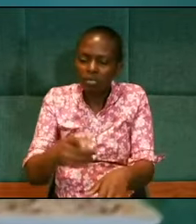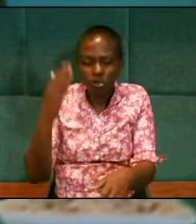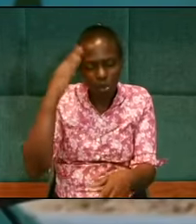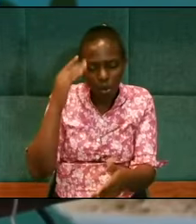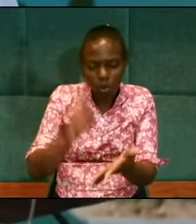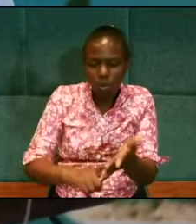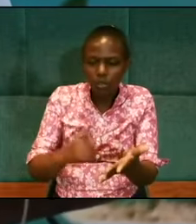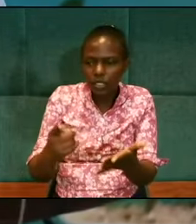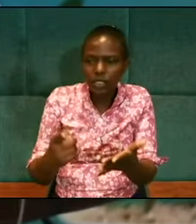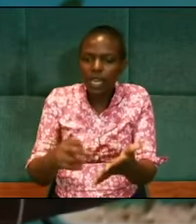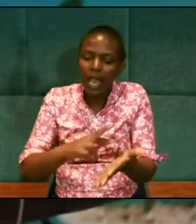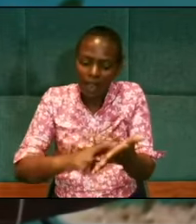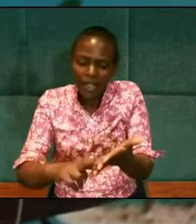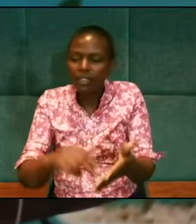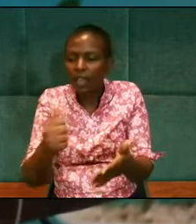is wrong.